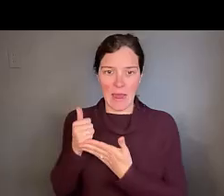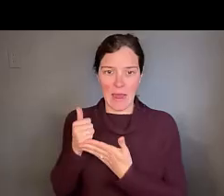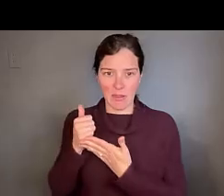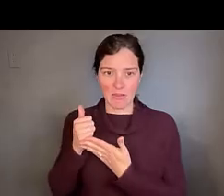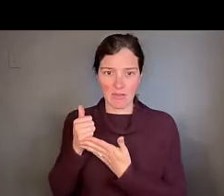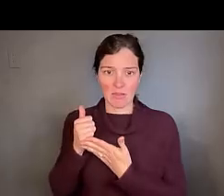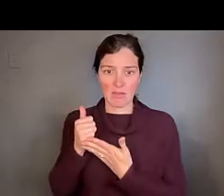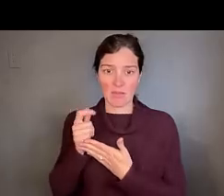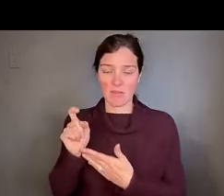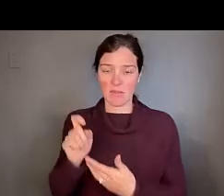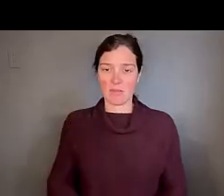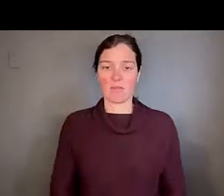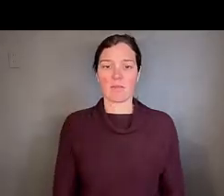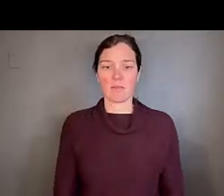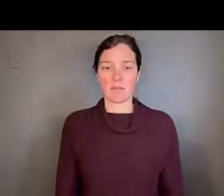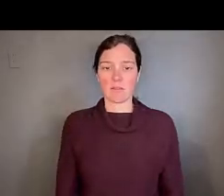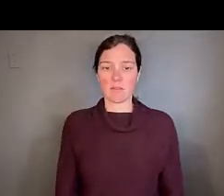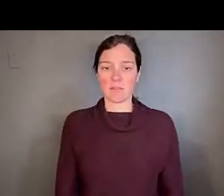federal level?